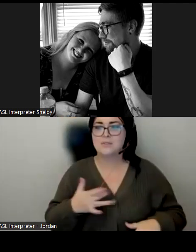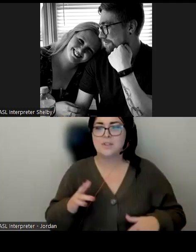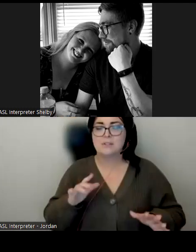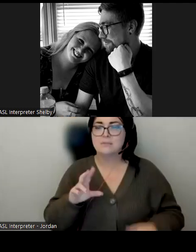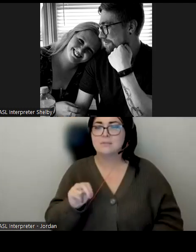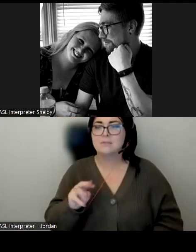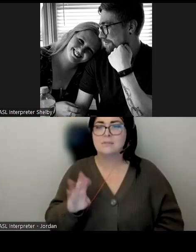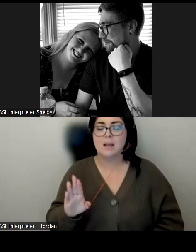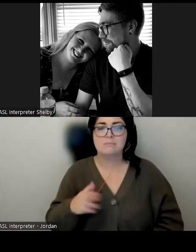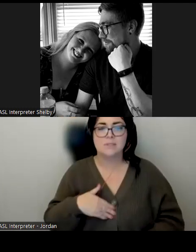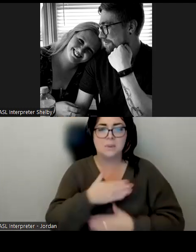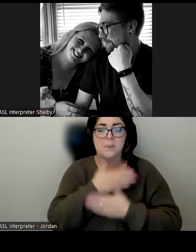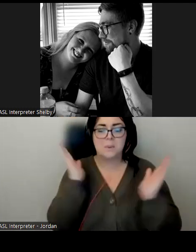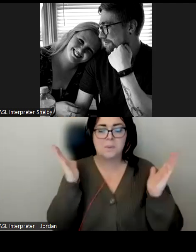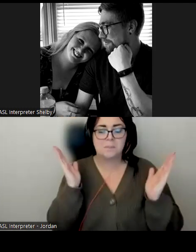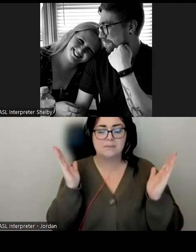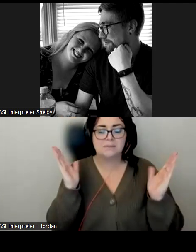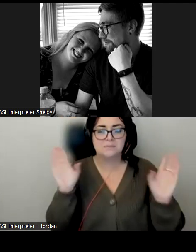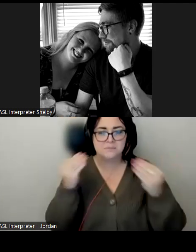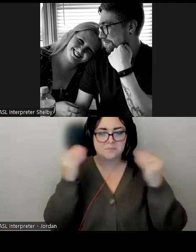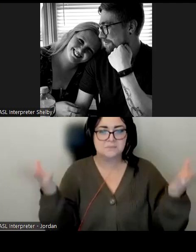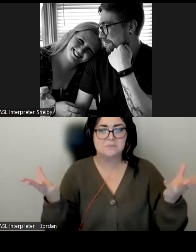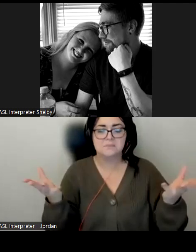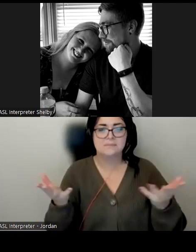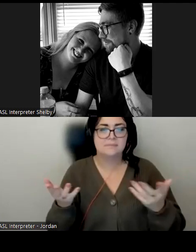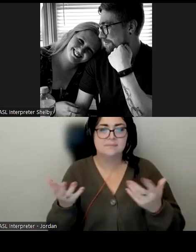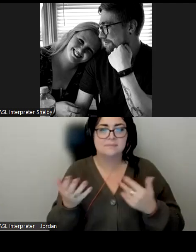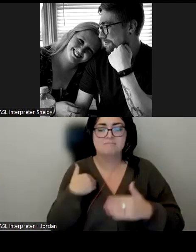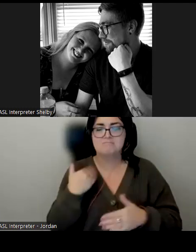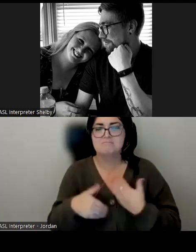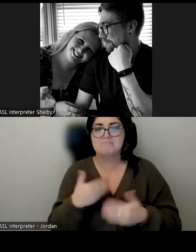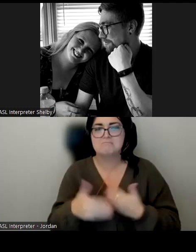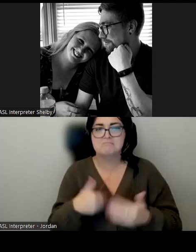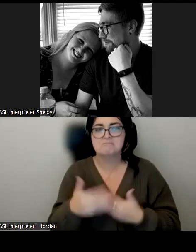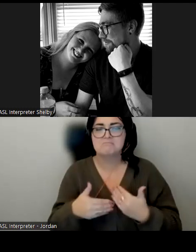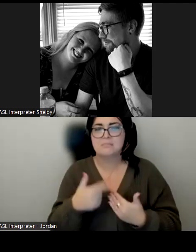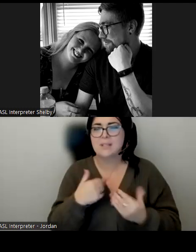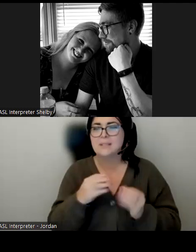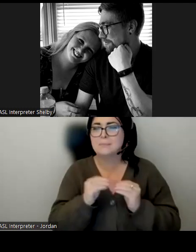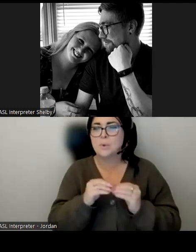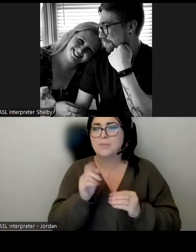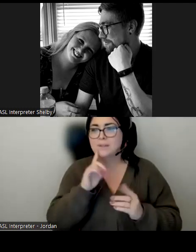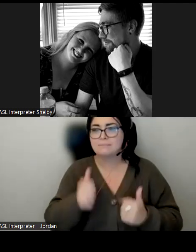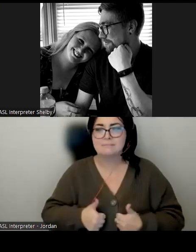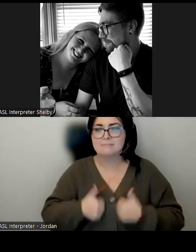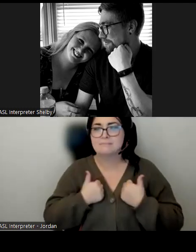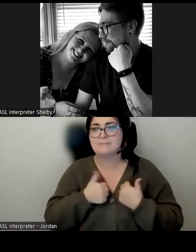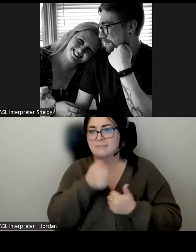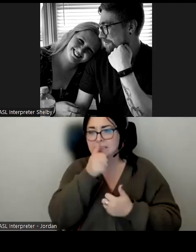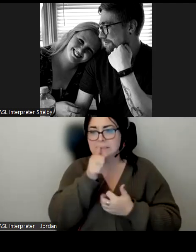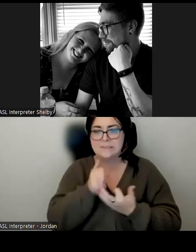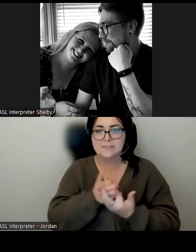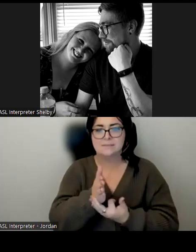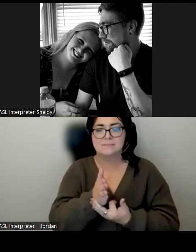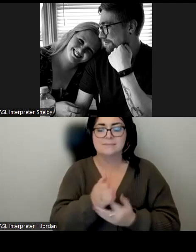numb to the things that are going on around us, feeling like we're just going through the motions. We're in survival mode. Anger